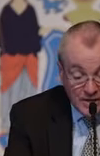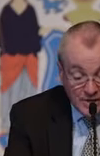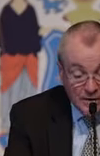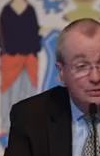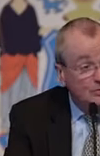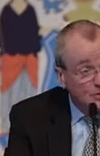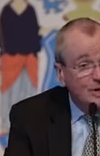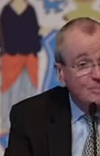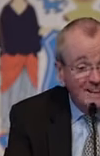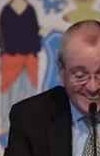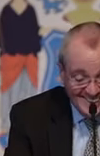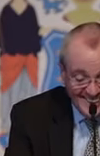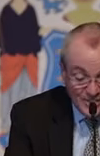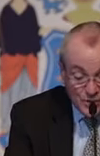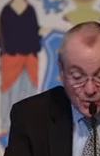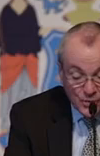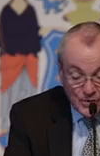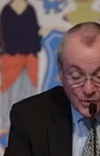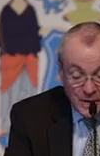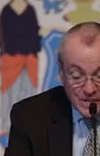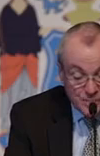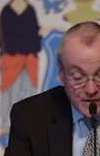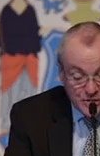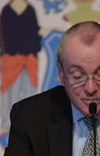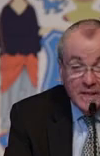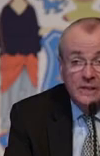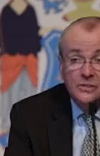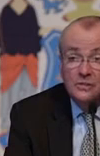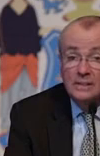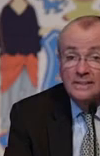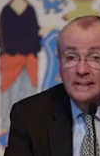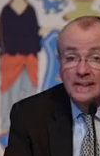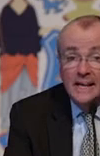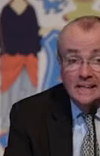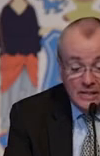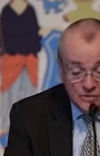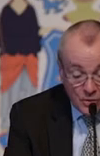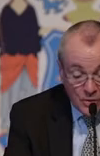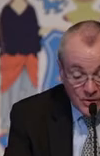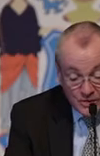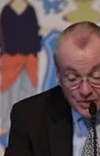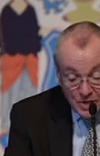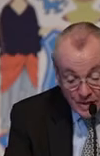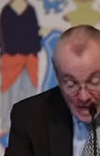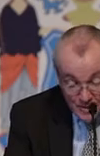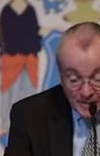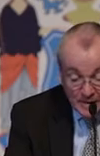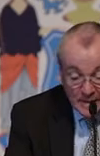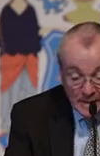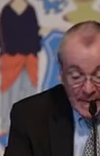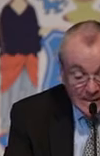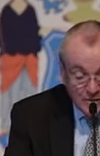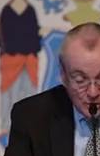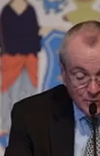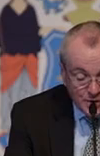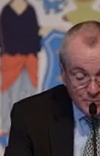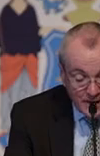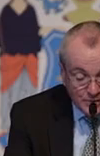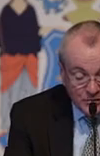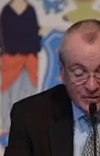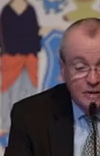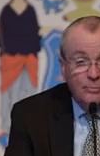of Engineers. He's the top guy, to tour the new bed spaces being constructed at East Orange General Hospital and at